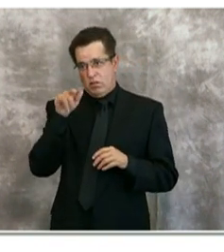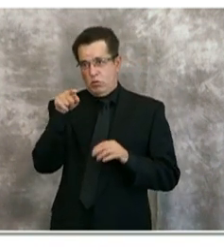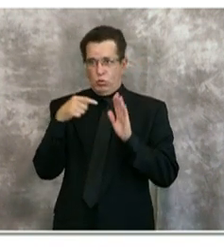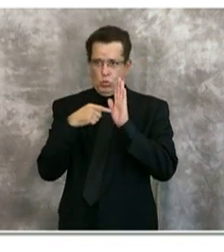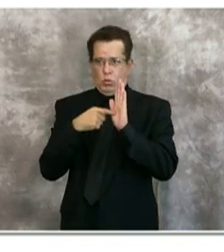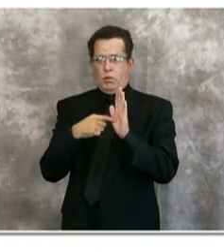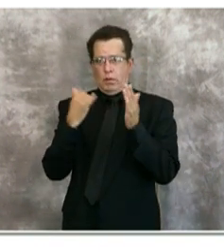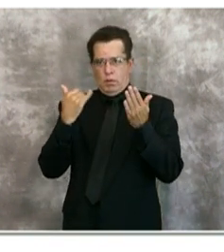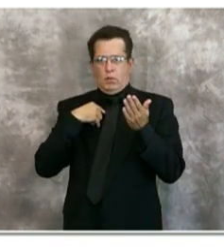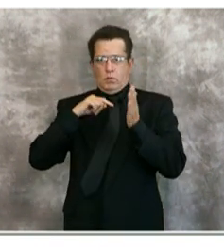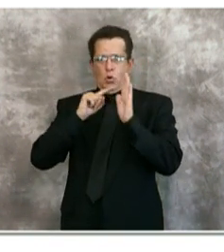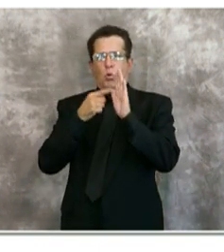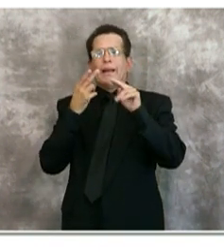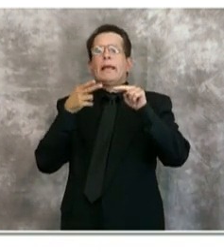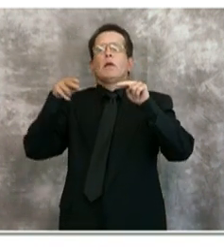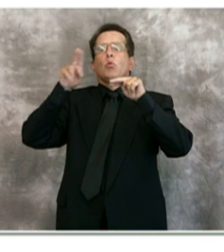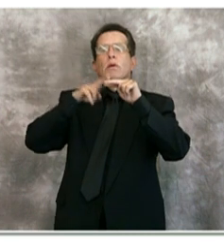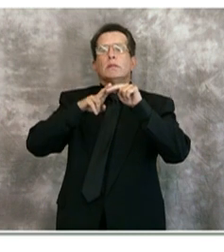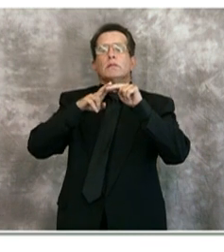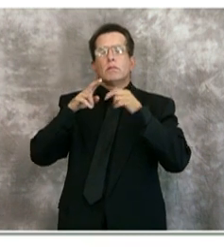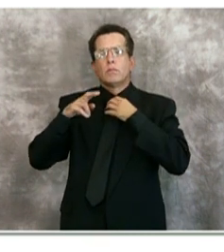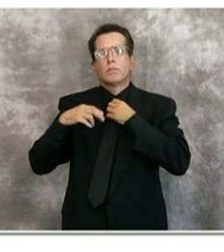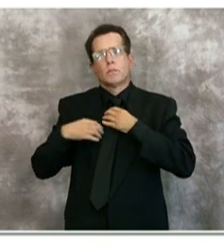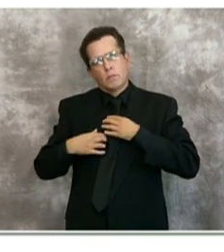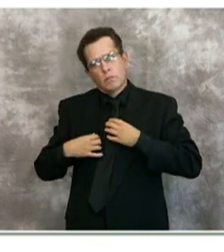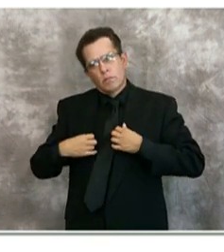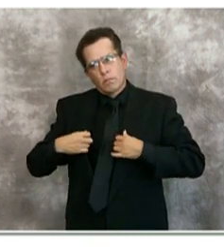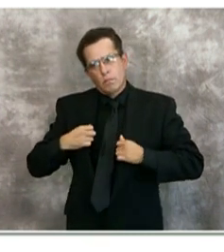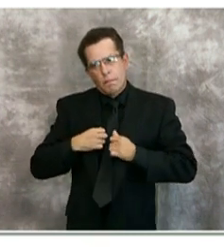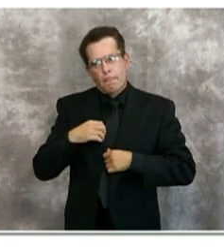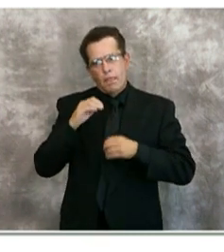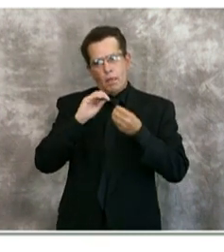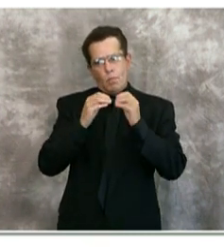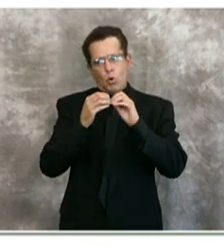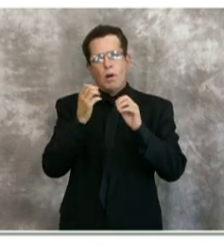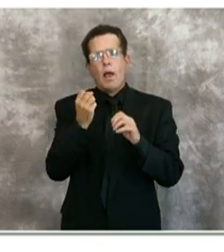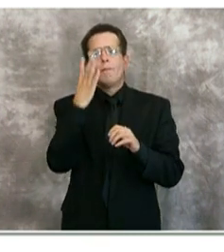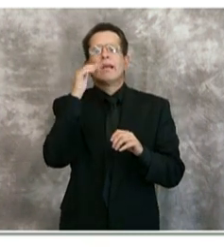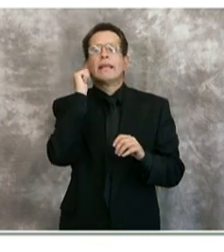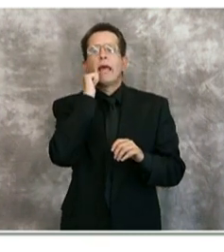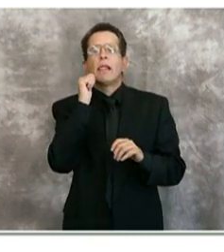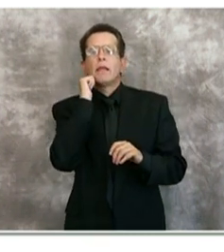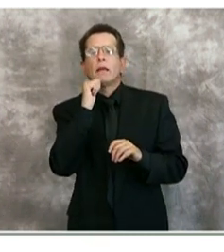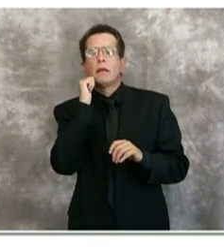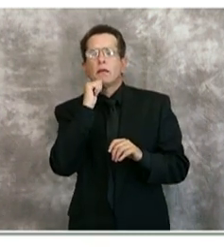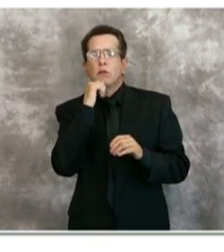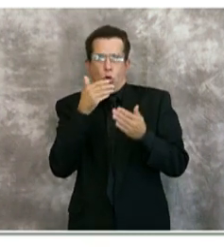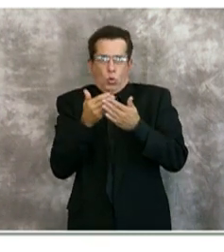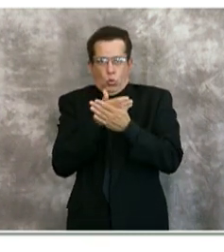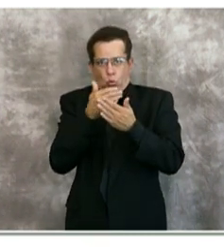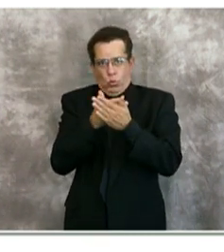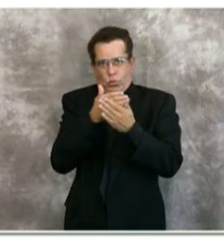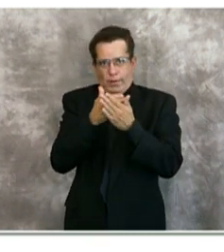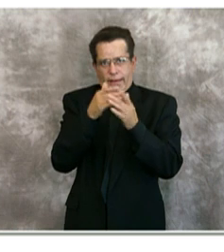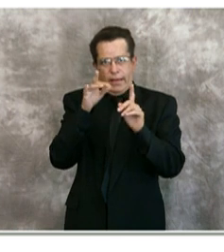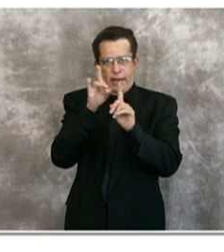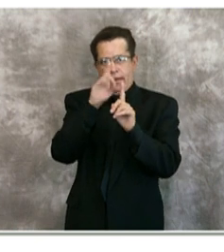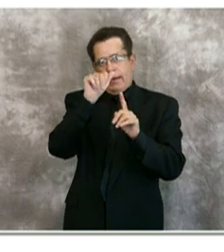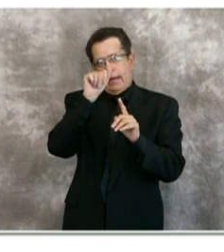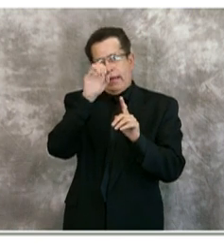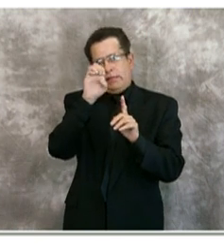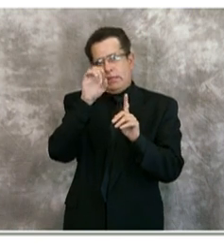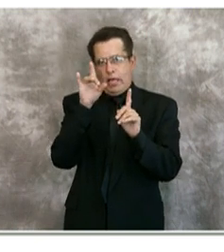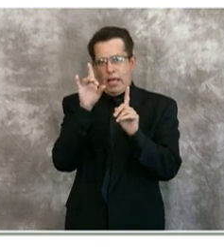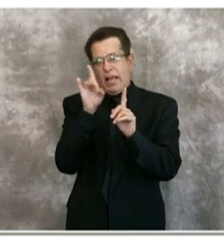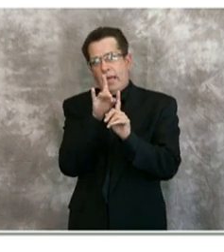we began to increase the total number of daily cases, new cases,